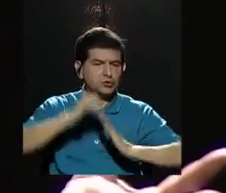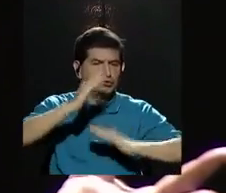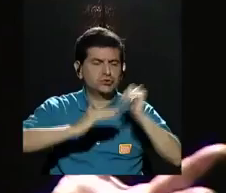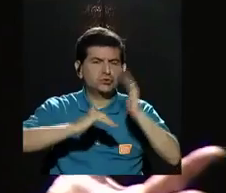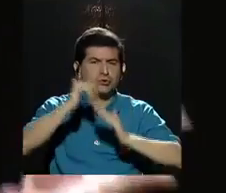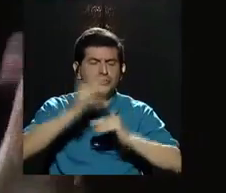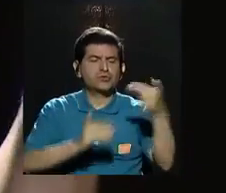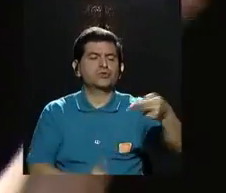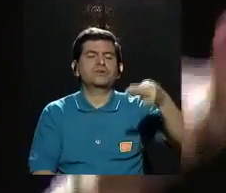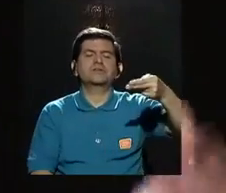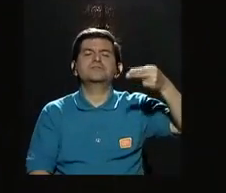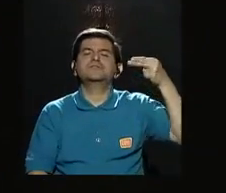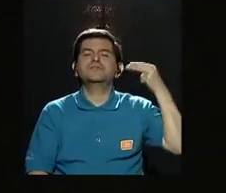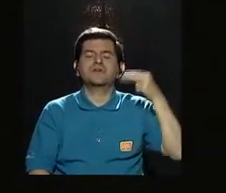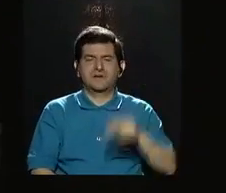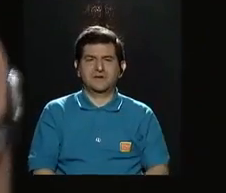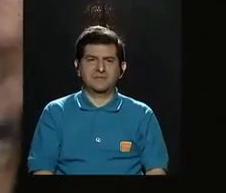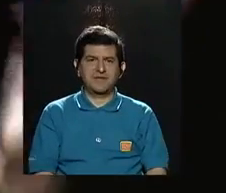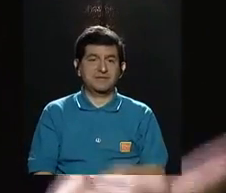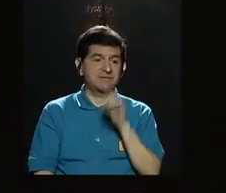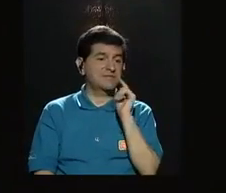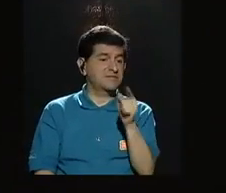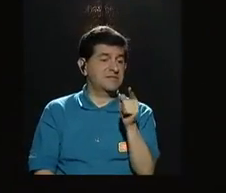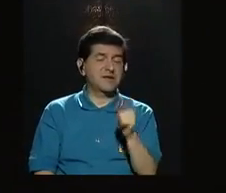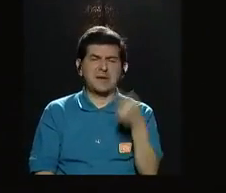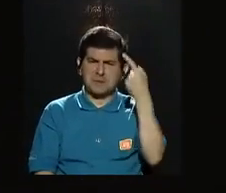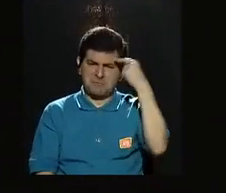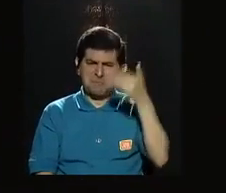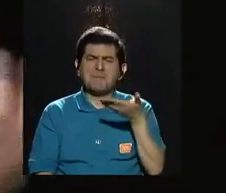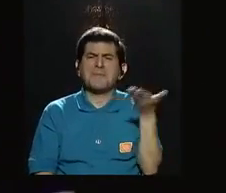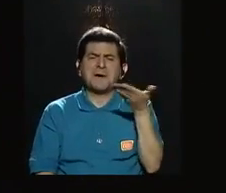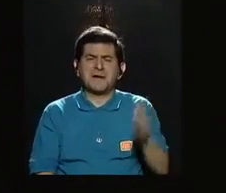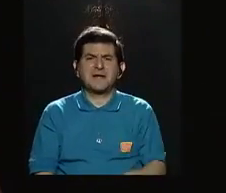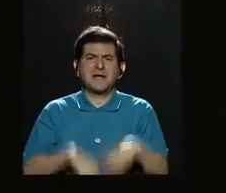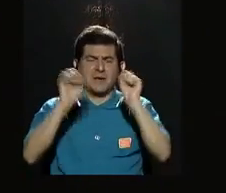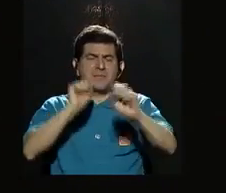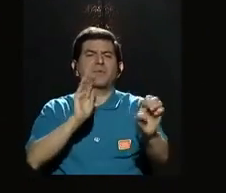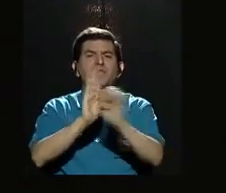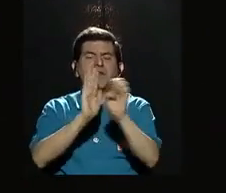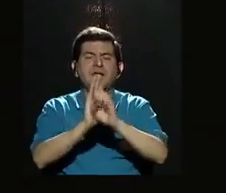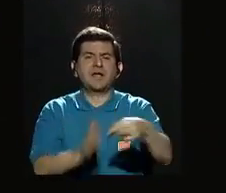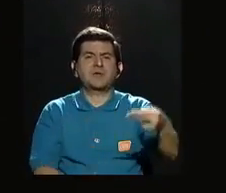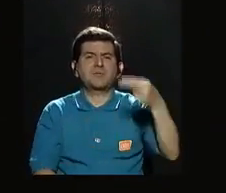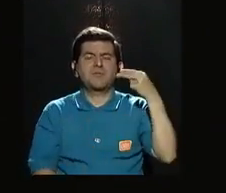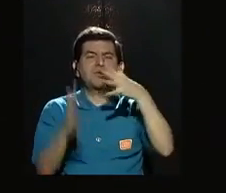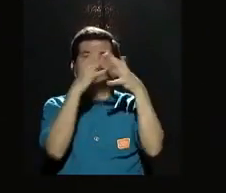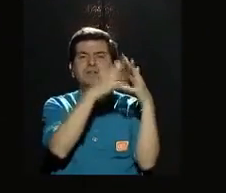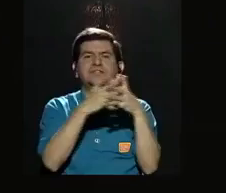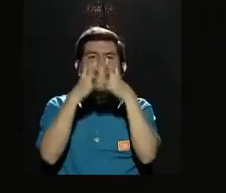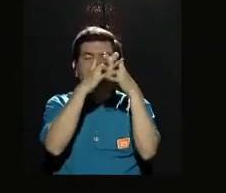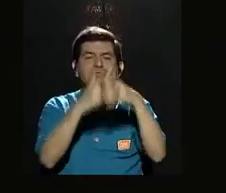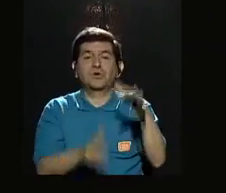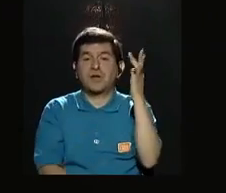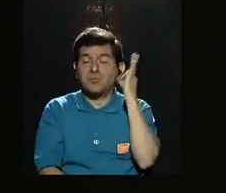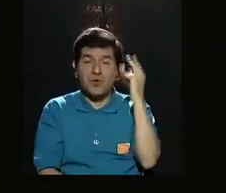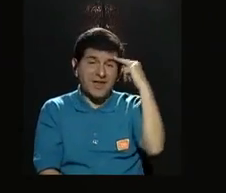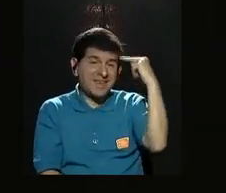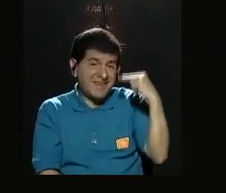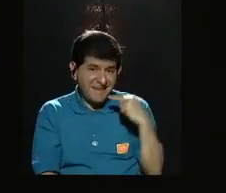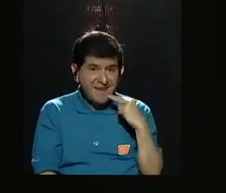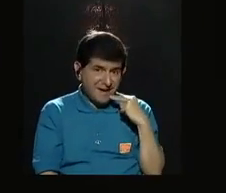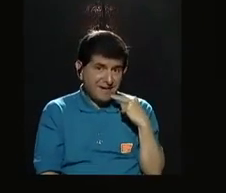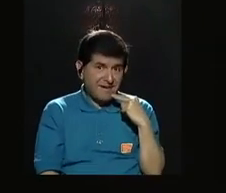Historically, to take an example from US history, black women were